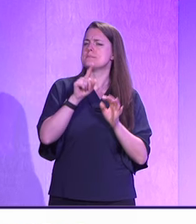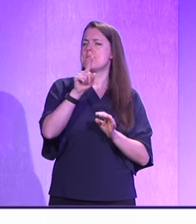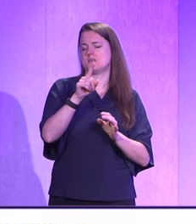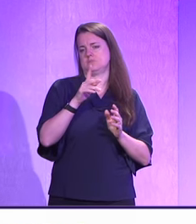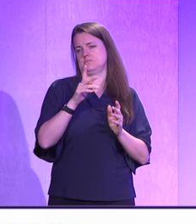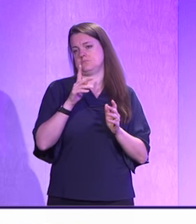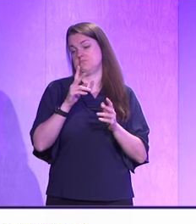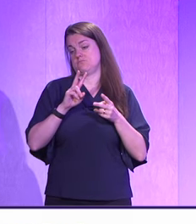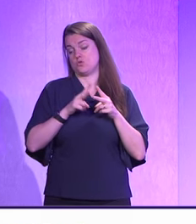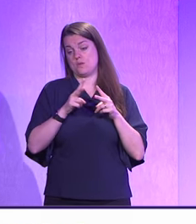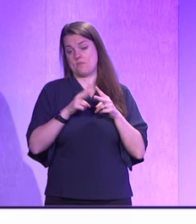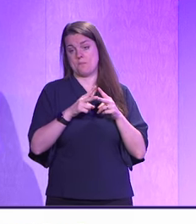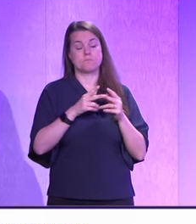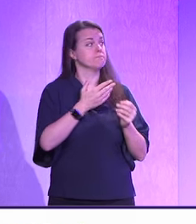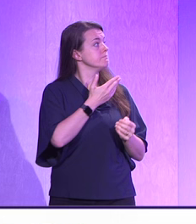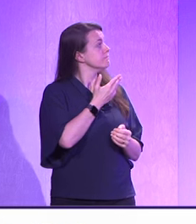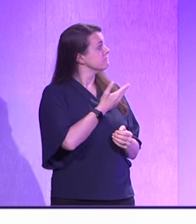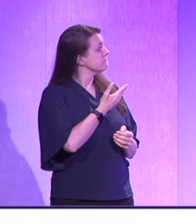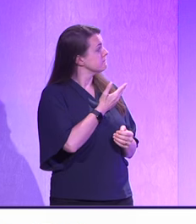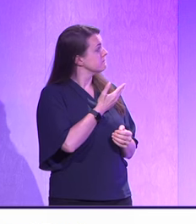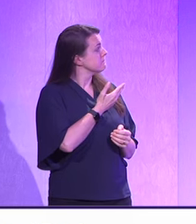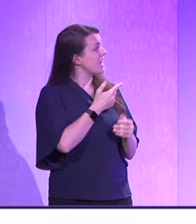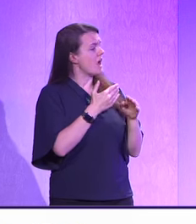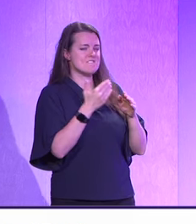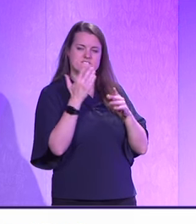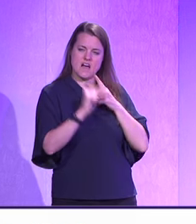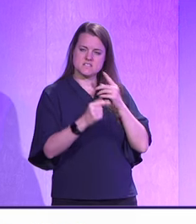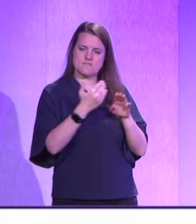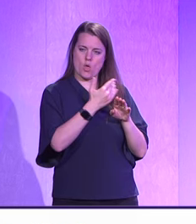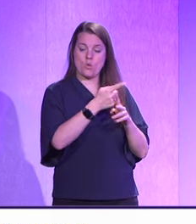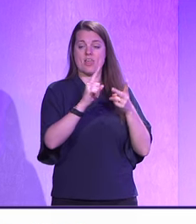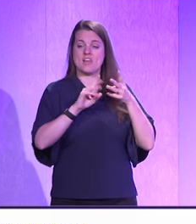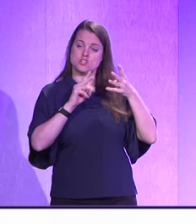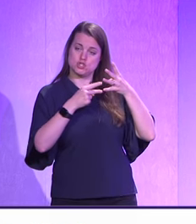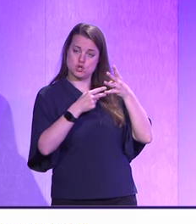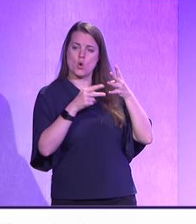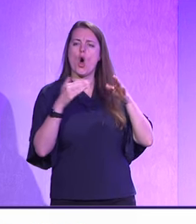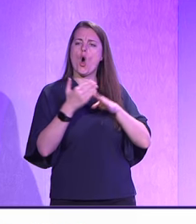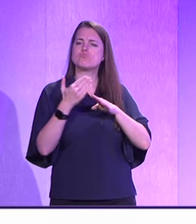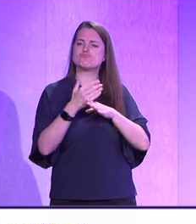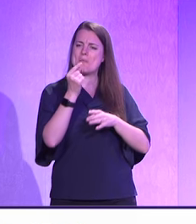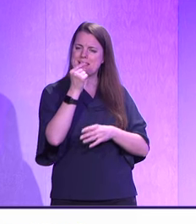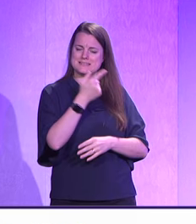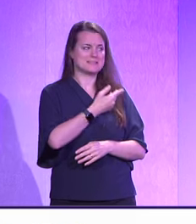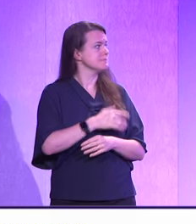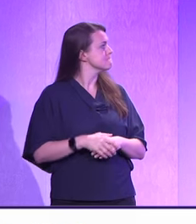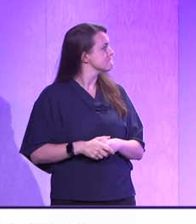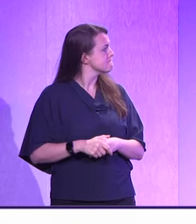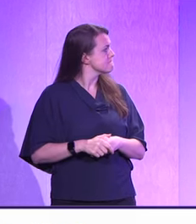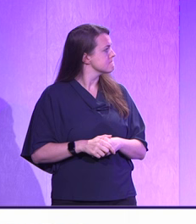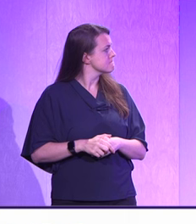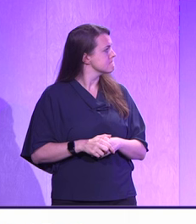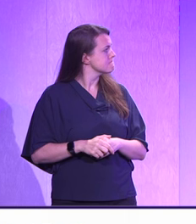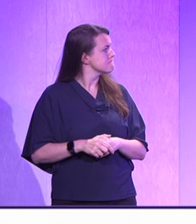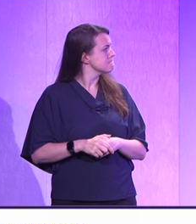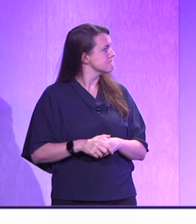these encourage fast flow, which is lead time and deployment frequency, and two encourage operability, mean time to restore and change fail percentage. So